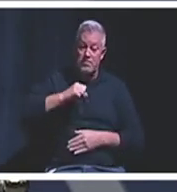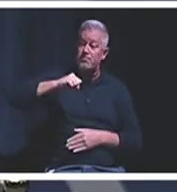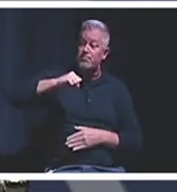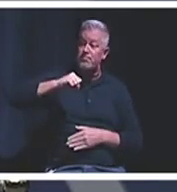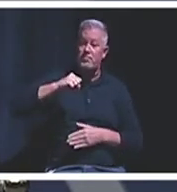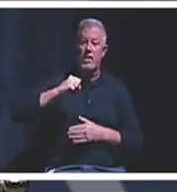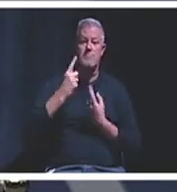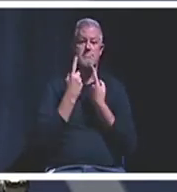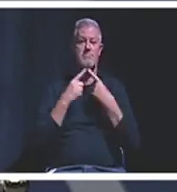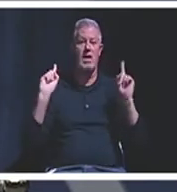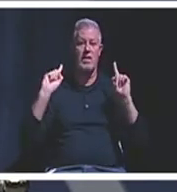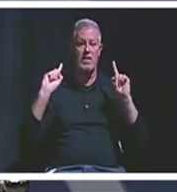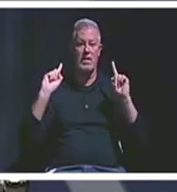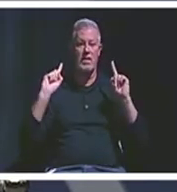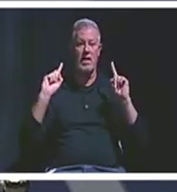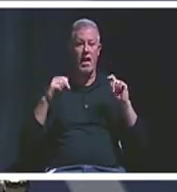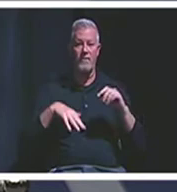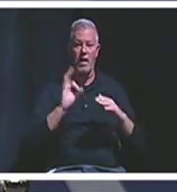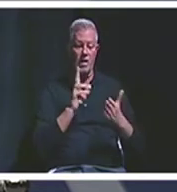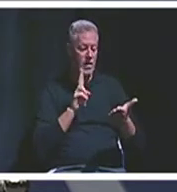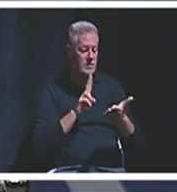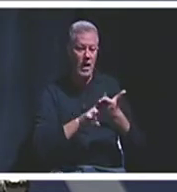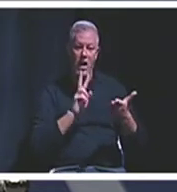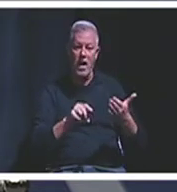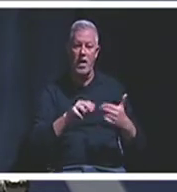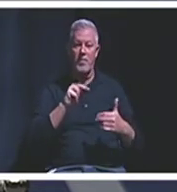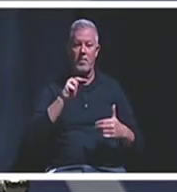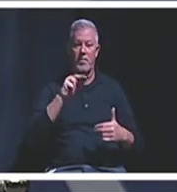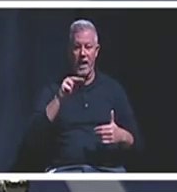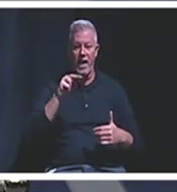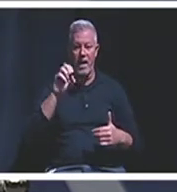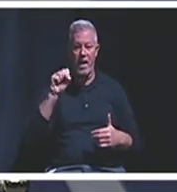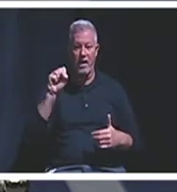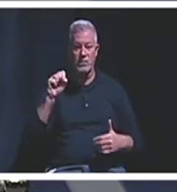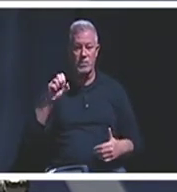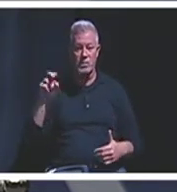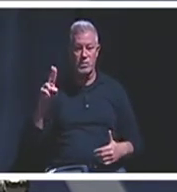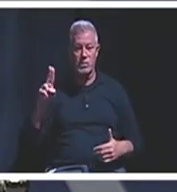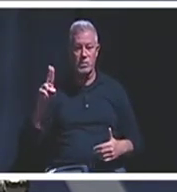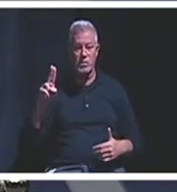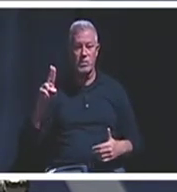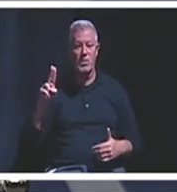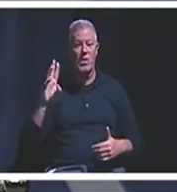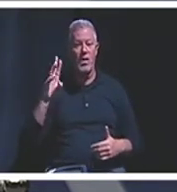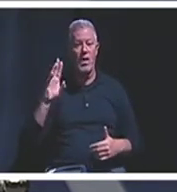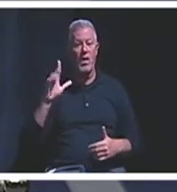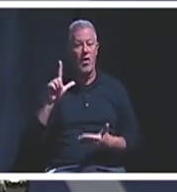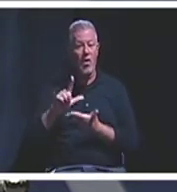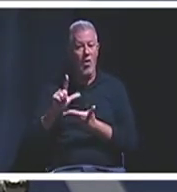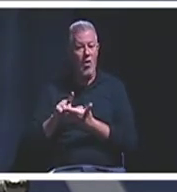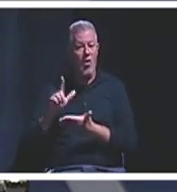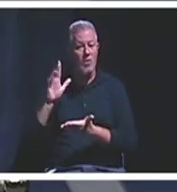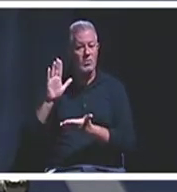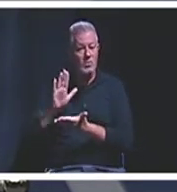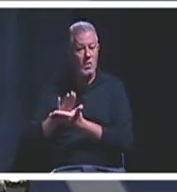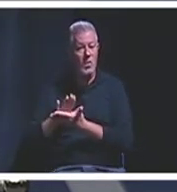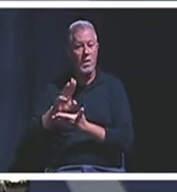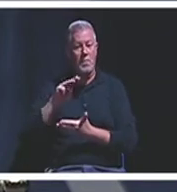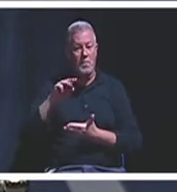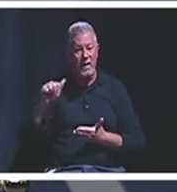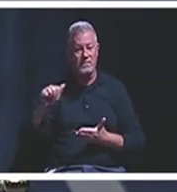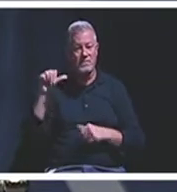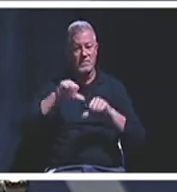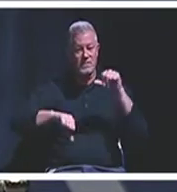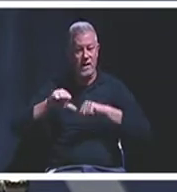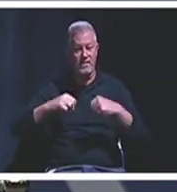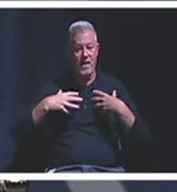I found myself enrolling in the Nova Southeastern University Shepard Broad Law Center's Master of Science in Health